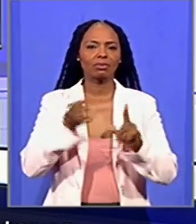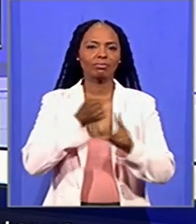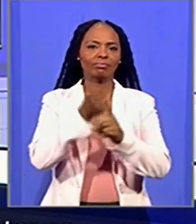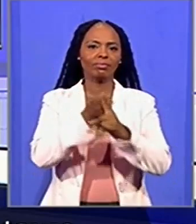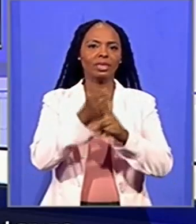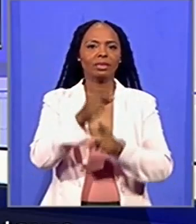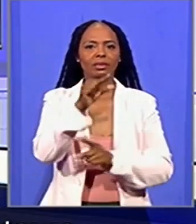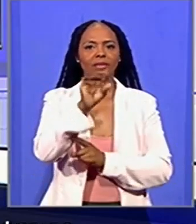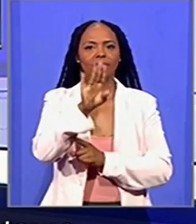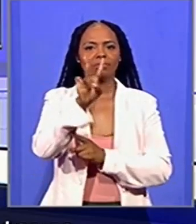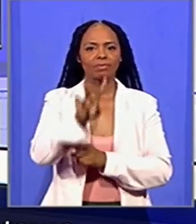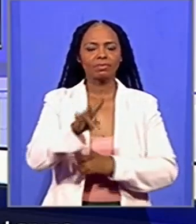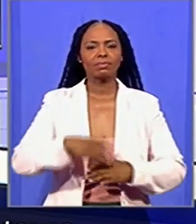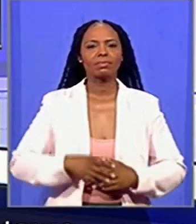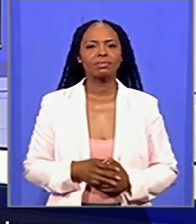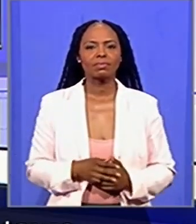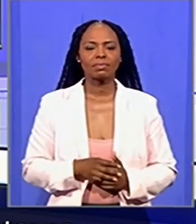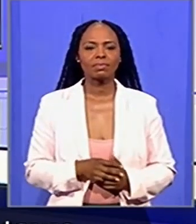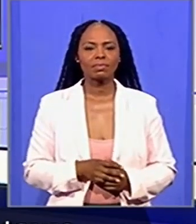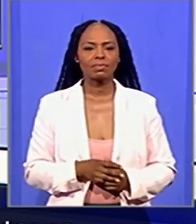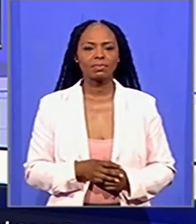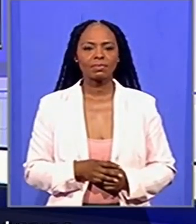le ho hlokofatswa wa bana le basadi.